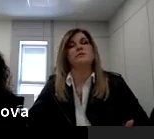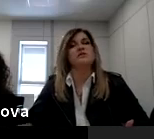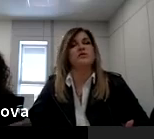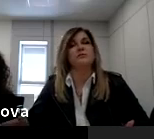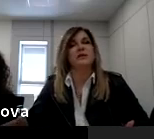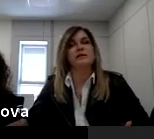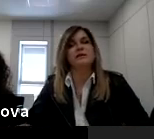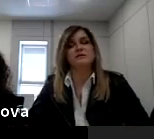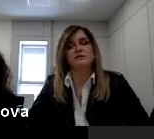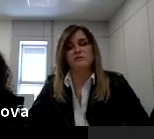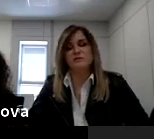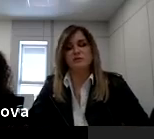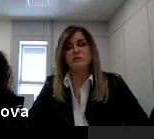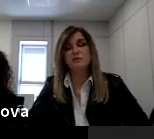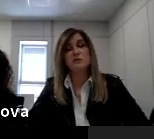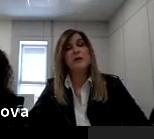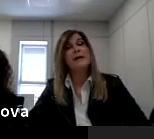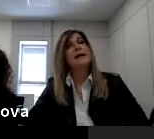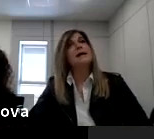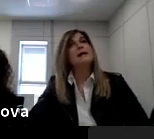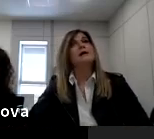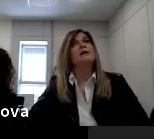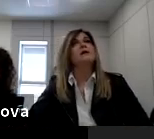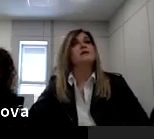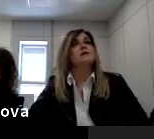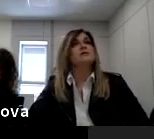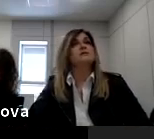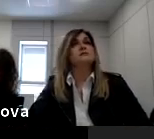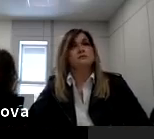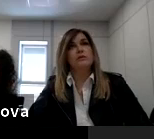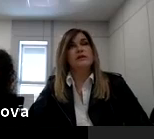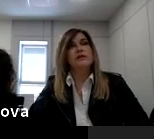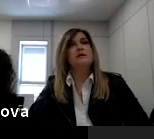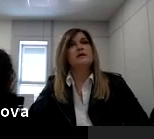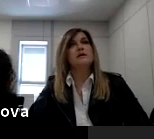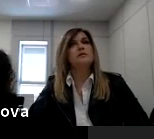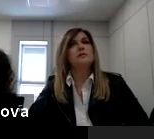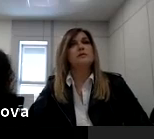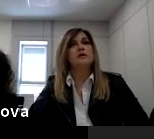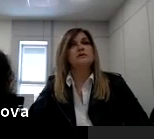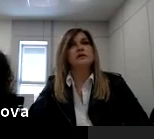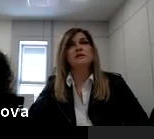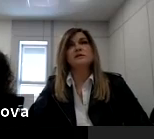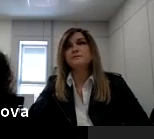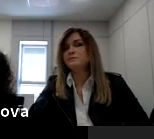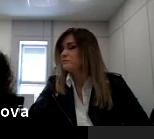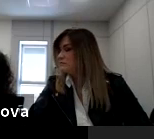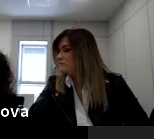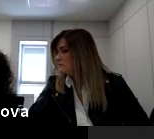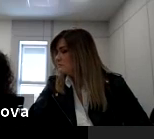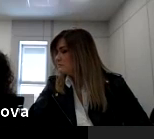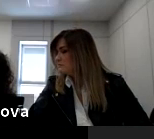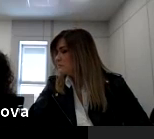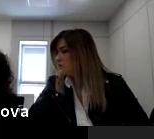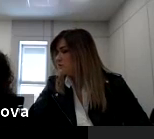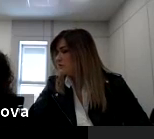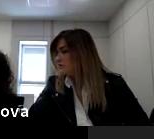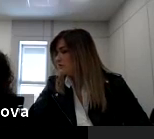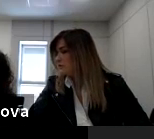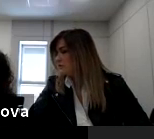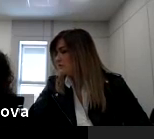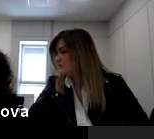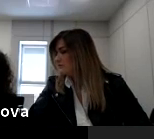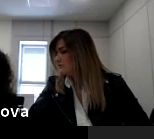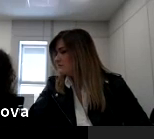INTILED was much more complicated from this point of view. So we think it will be more convenient. Are you